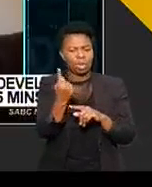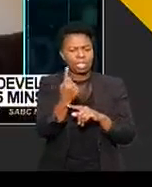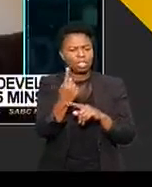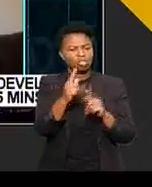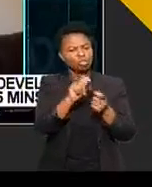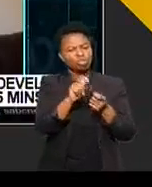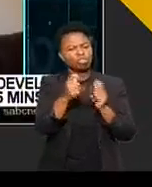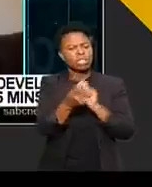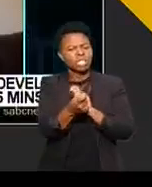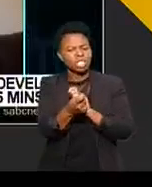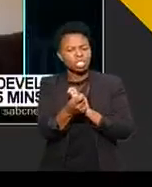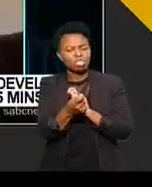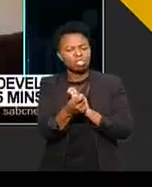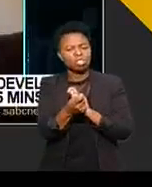of